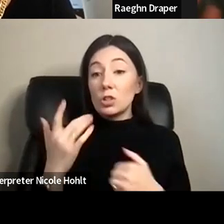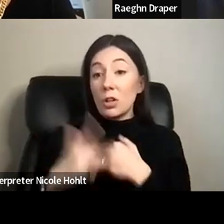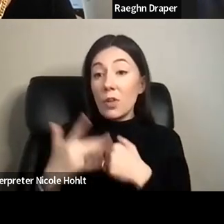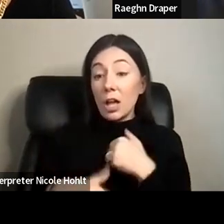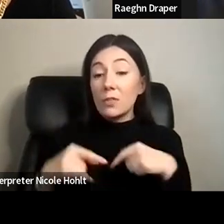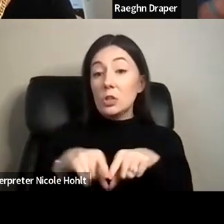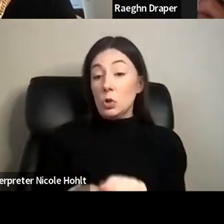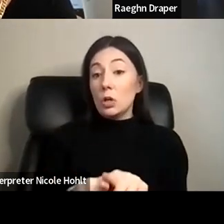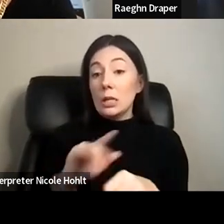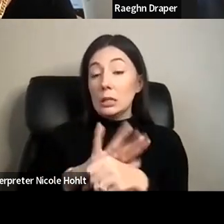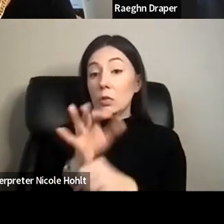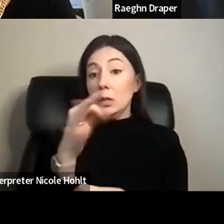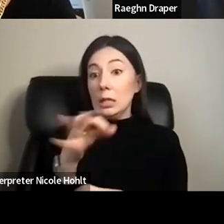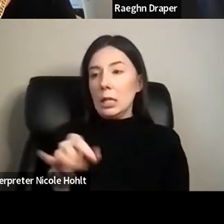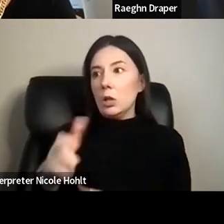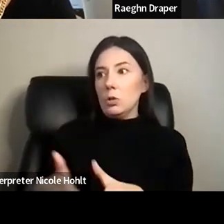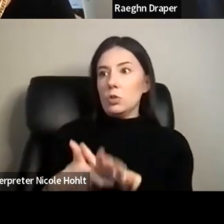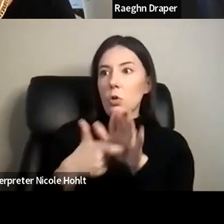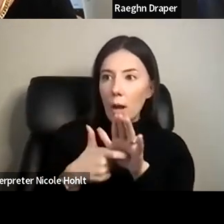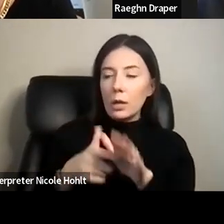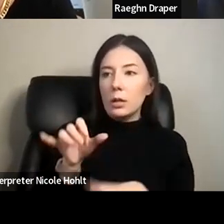in Chicago, actually, it was mandated that